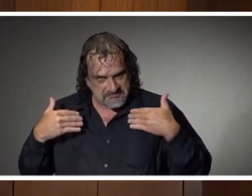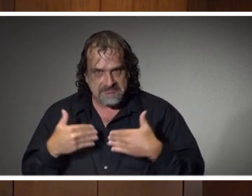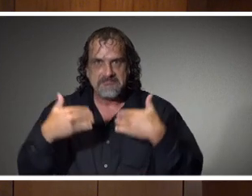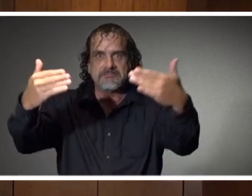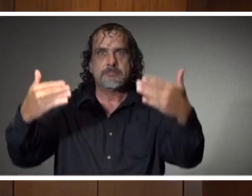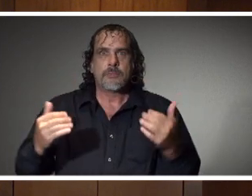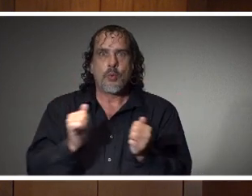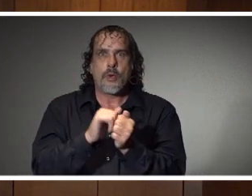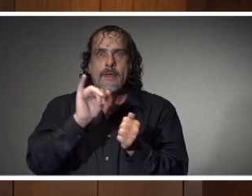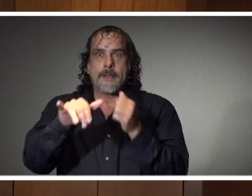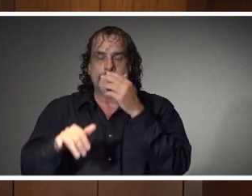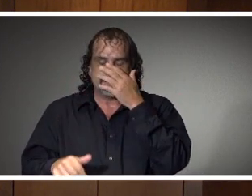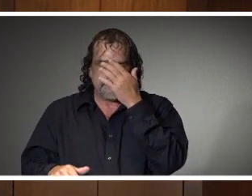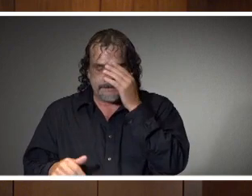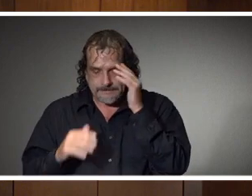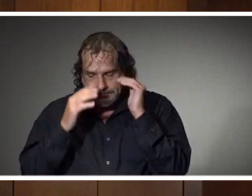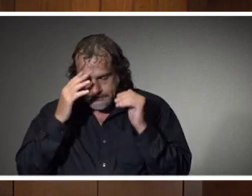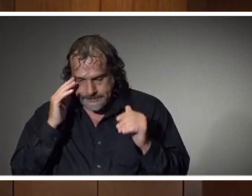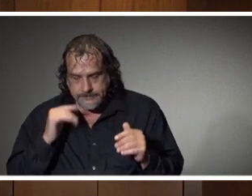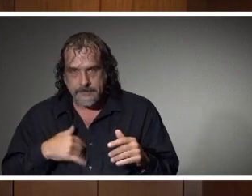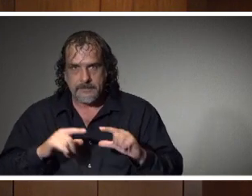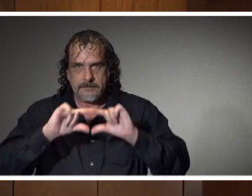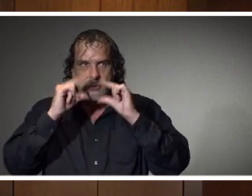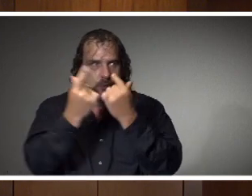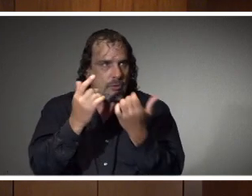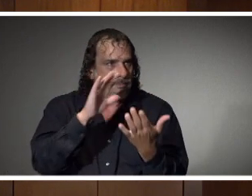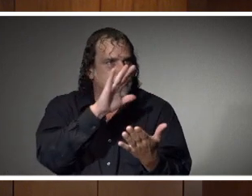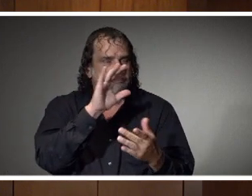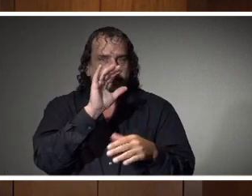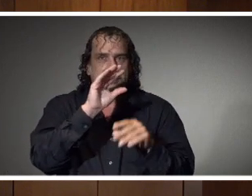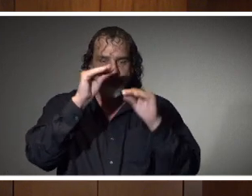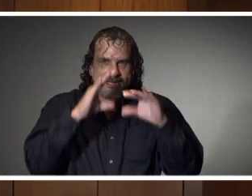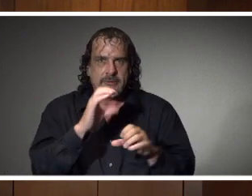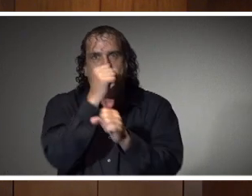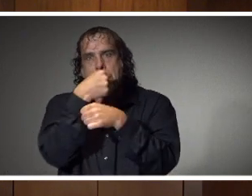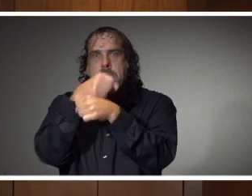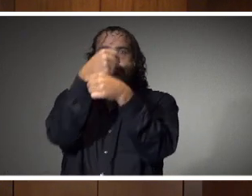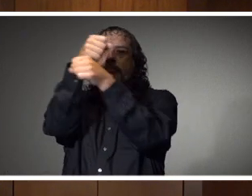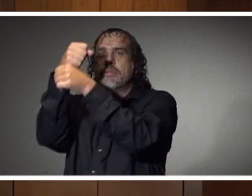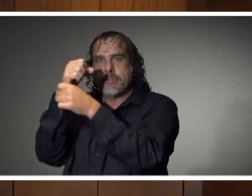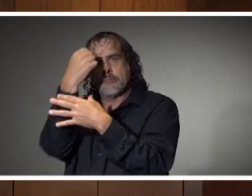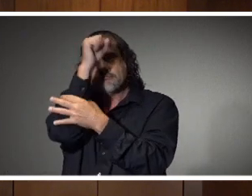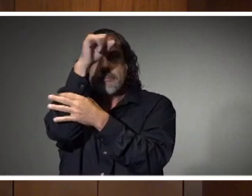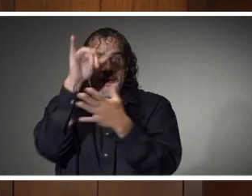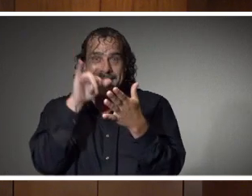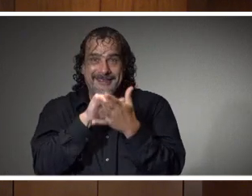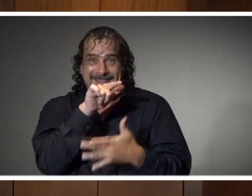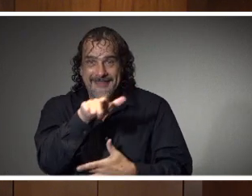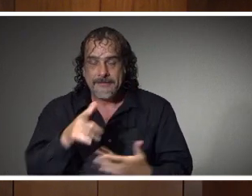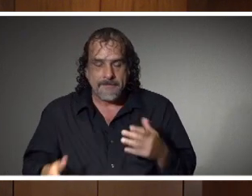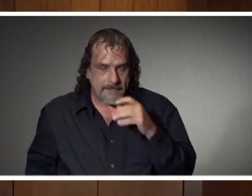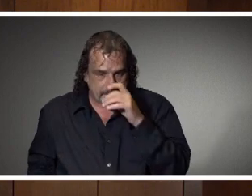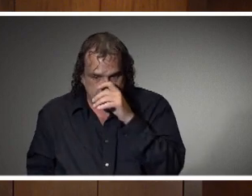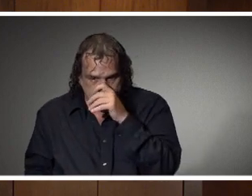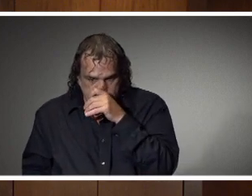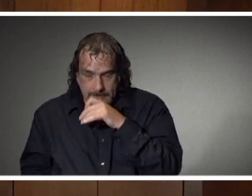that. We've established teachers' groups are speaking out against that. Have you at least considered delaying the